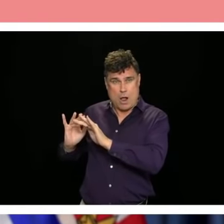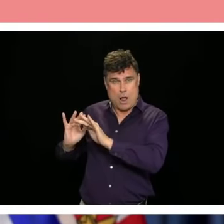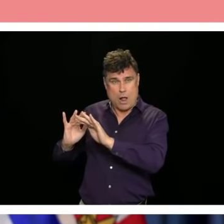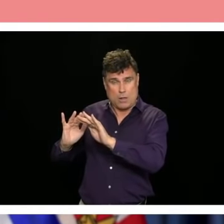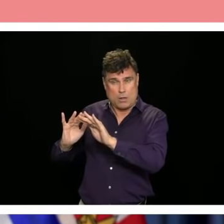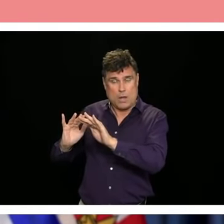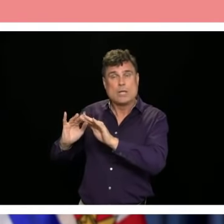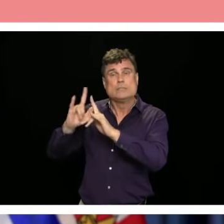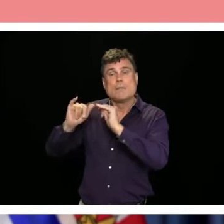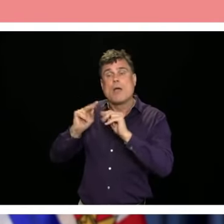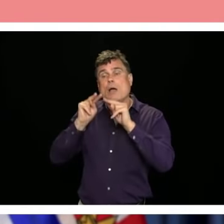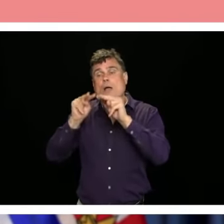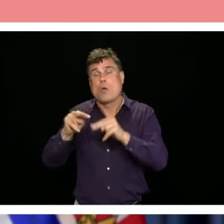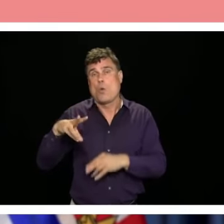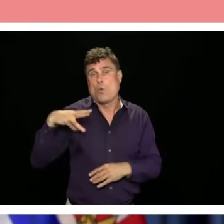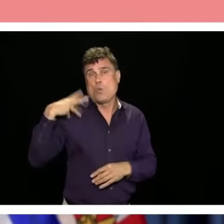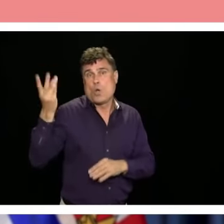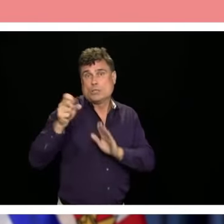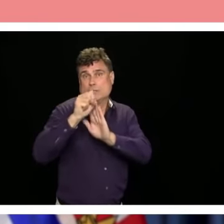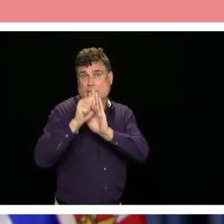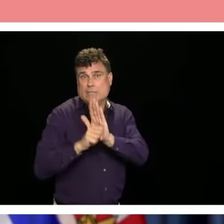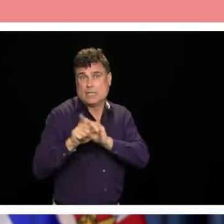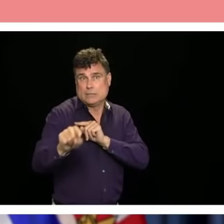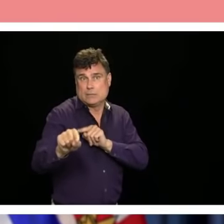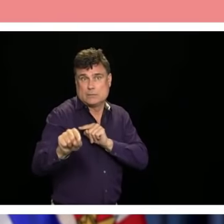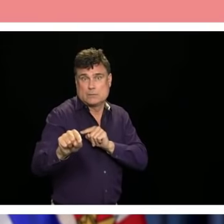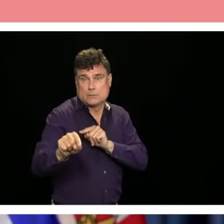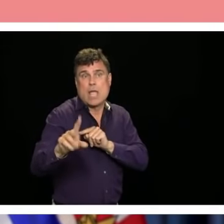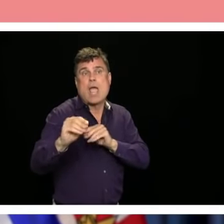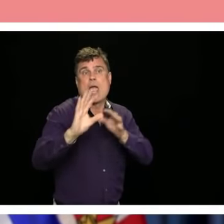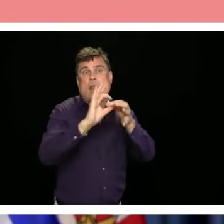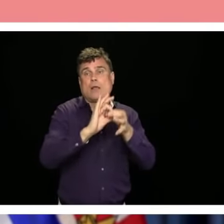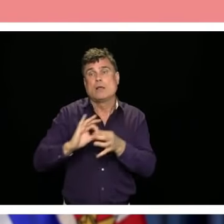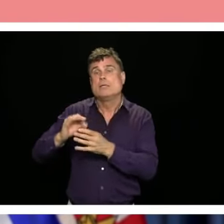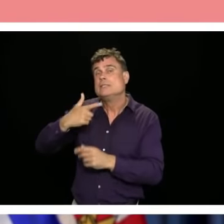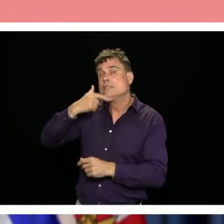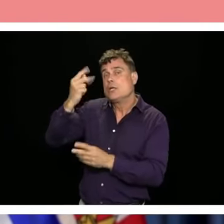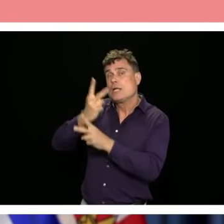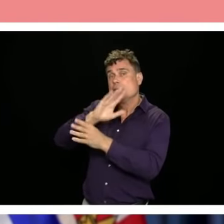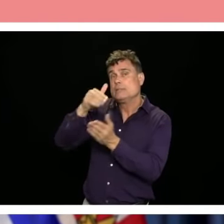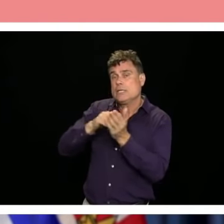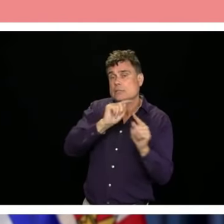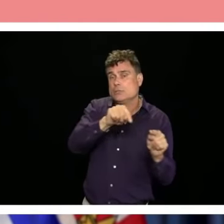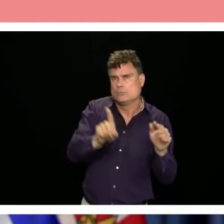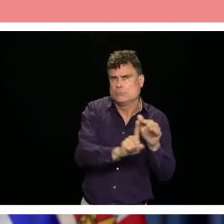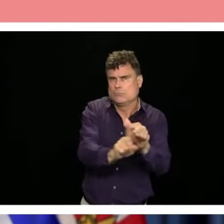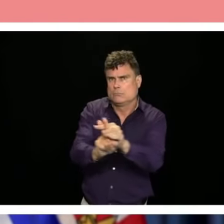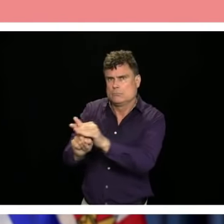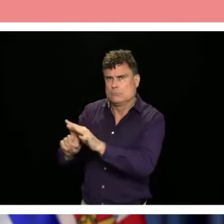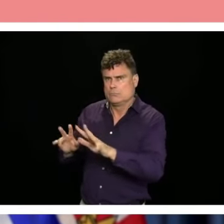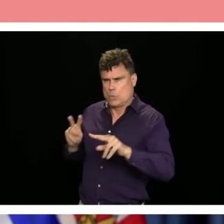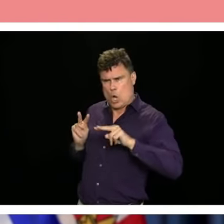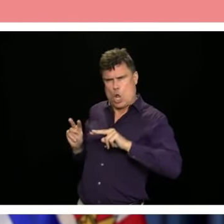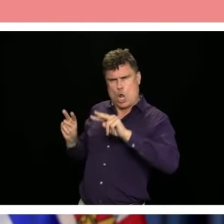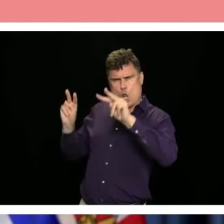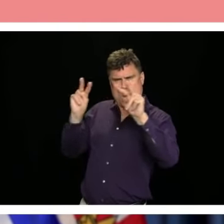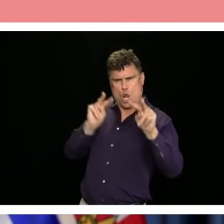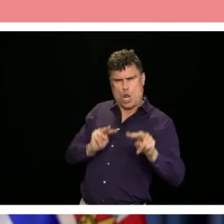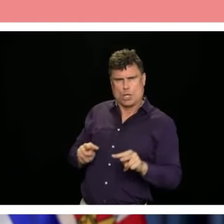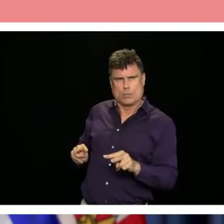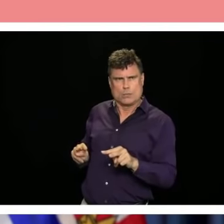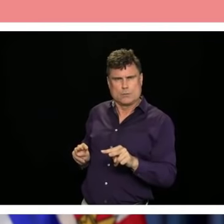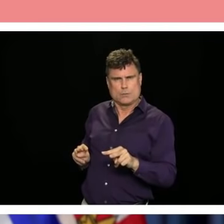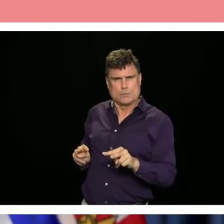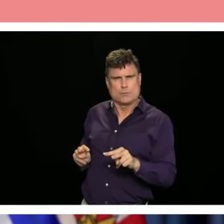State, and if you look at slides 11, 12, and 13, you see this. If you go back and look at the slides, you see that in